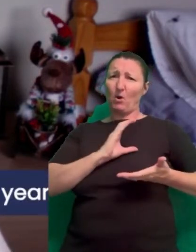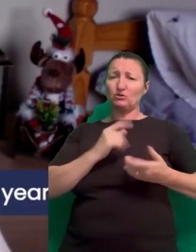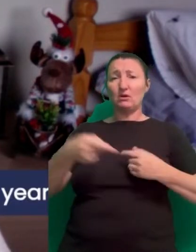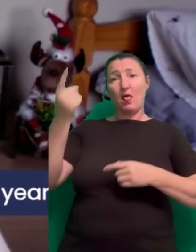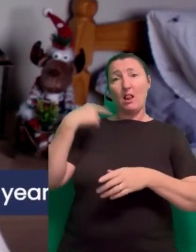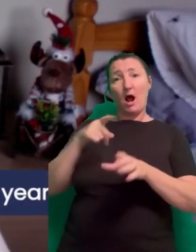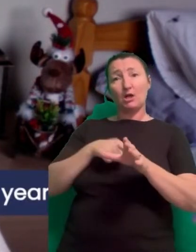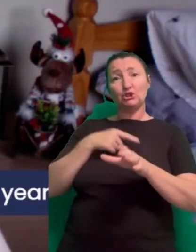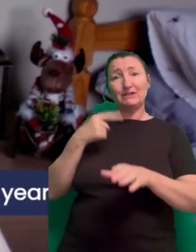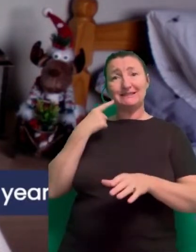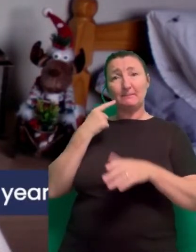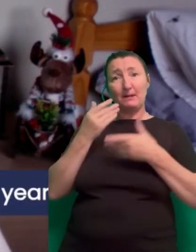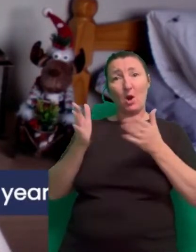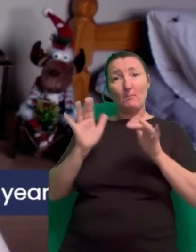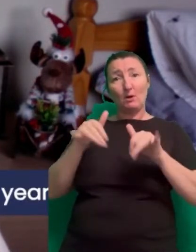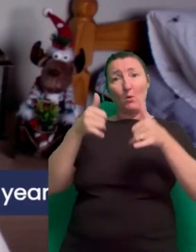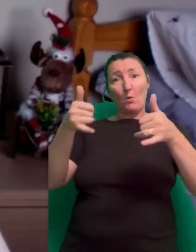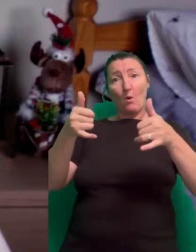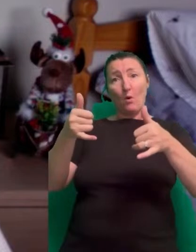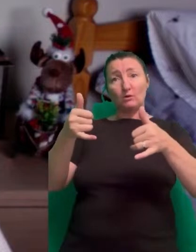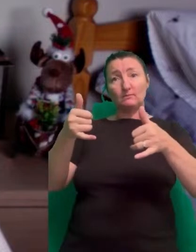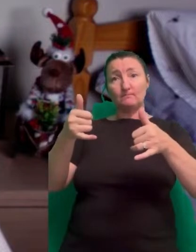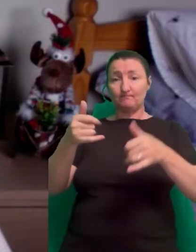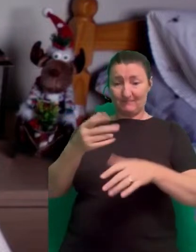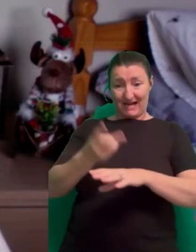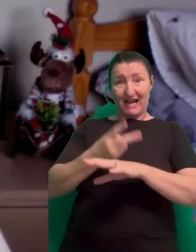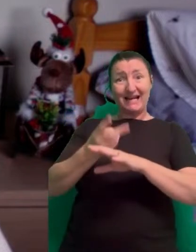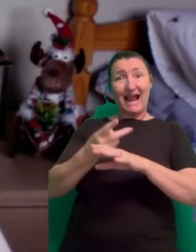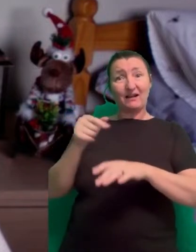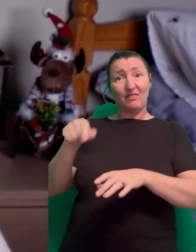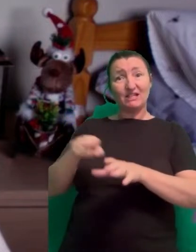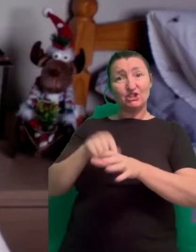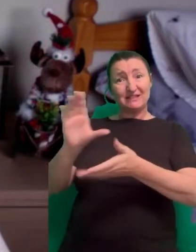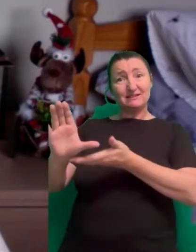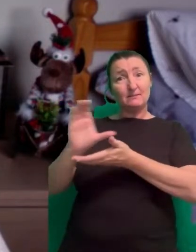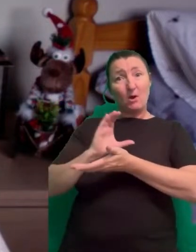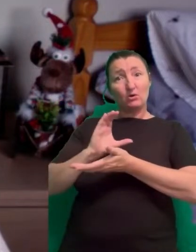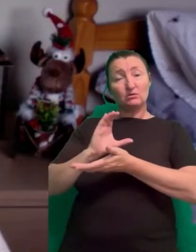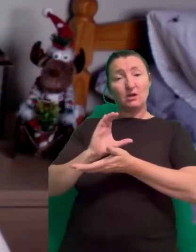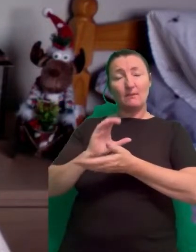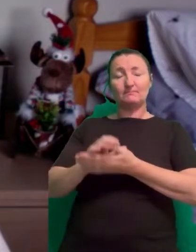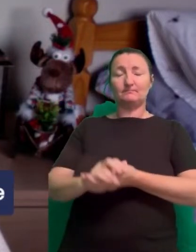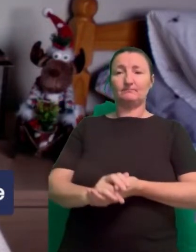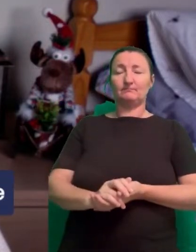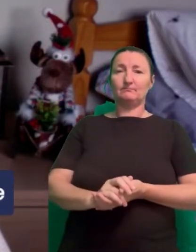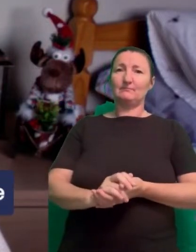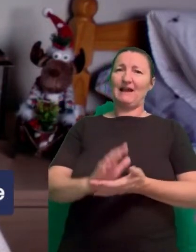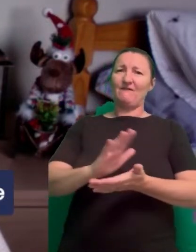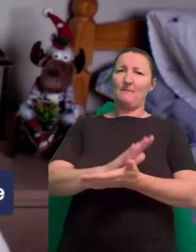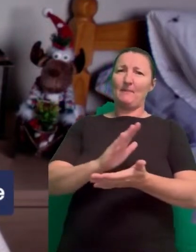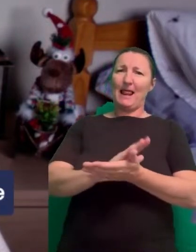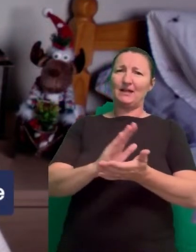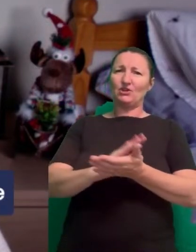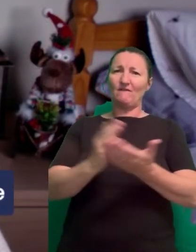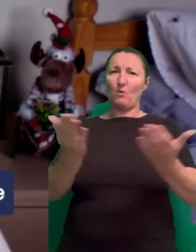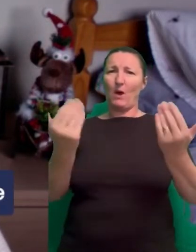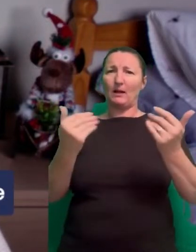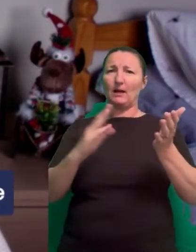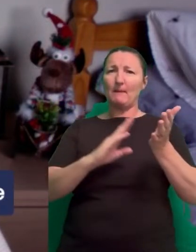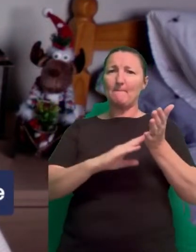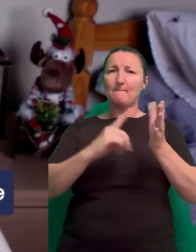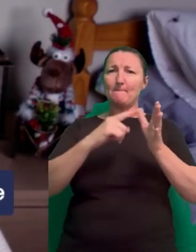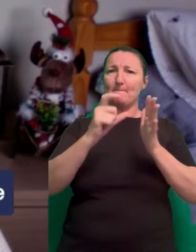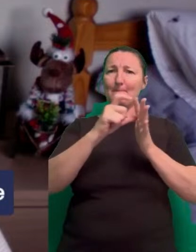sponsored our Simply Open Awards last year and was one of the sponsors again this year. And we have the